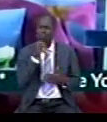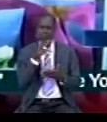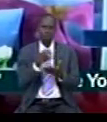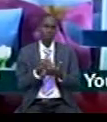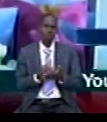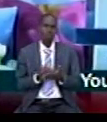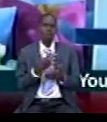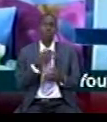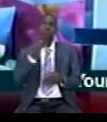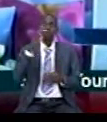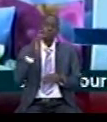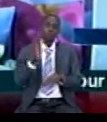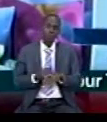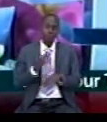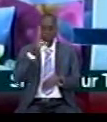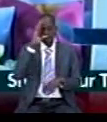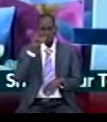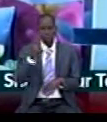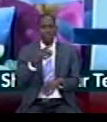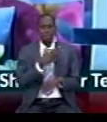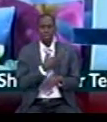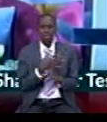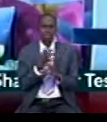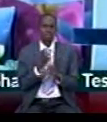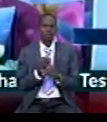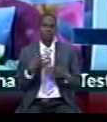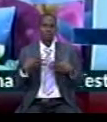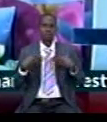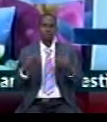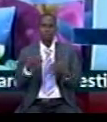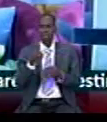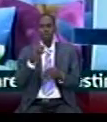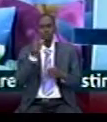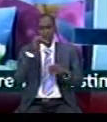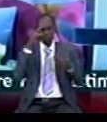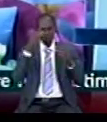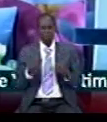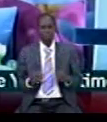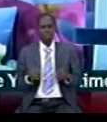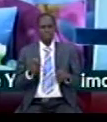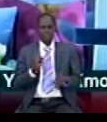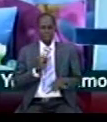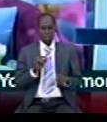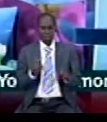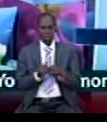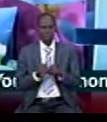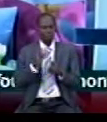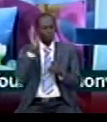him, he recovered. I am going to recover also. That's what I took it. I stood. I